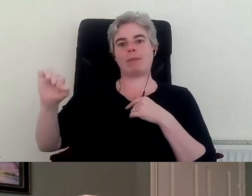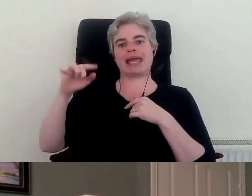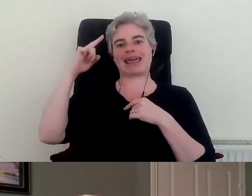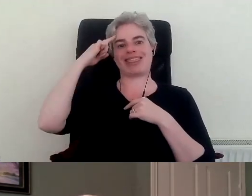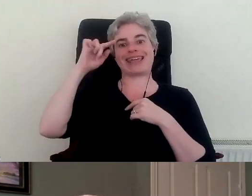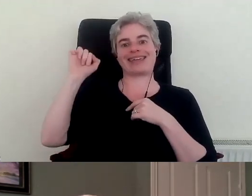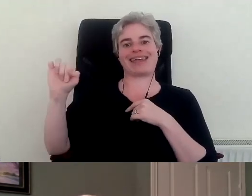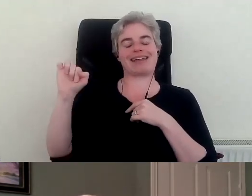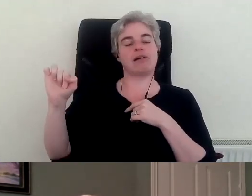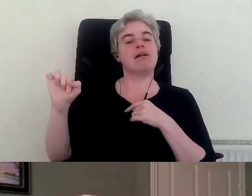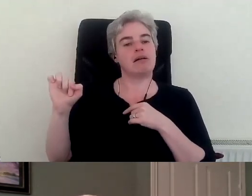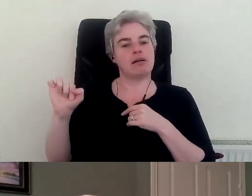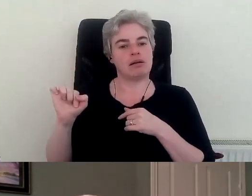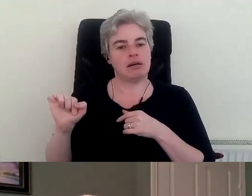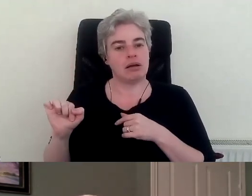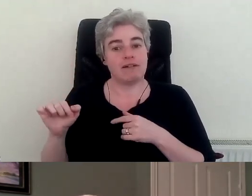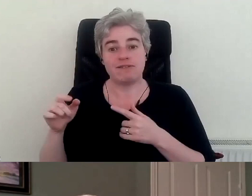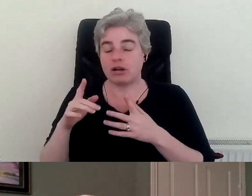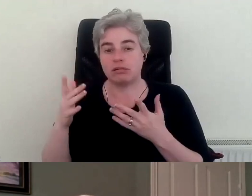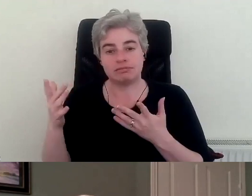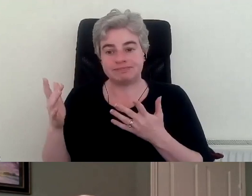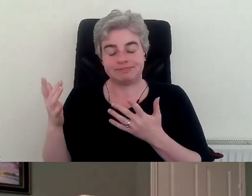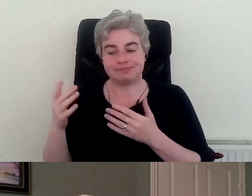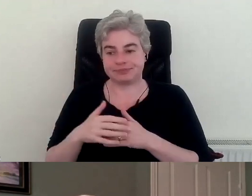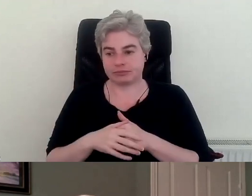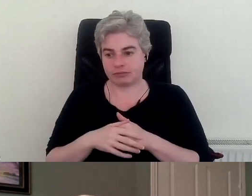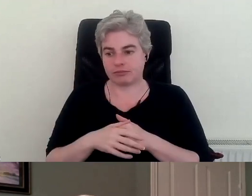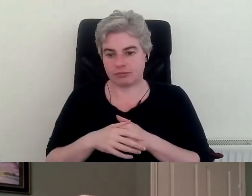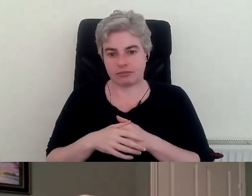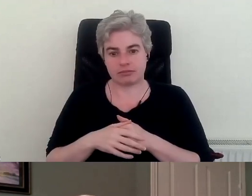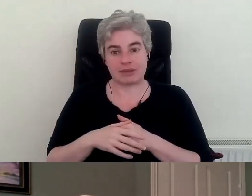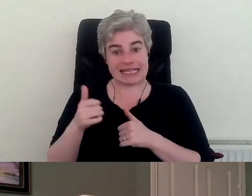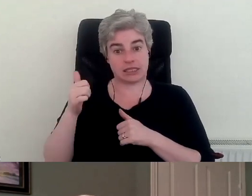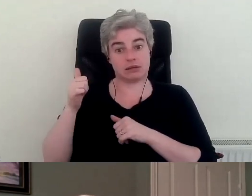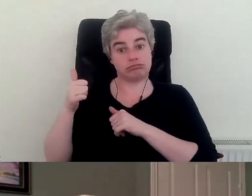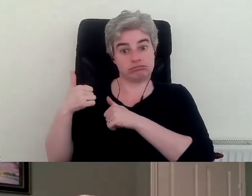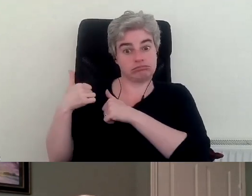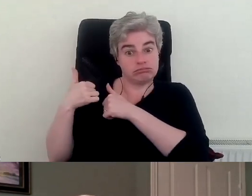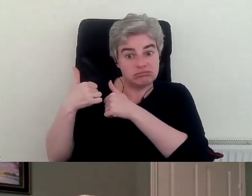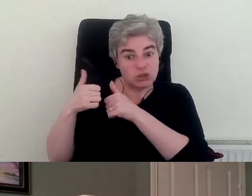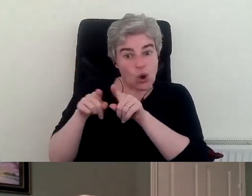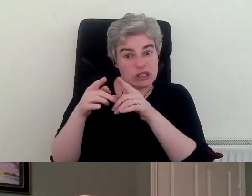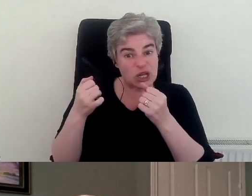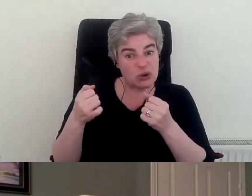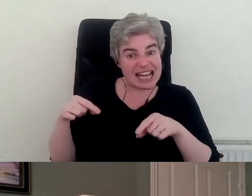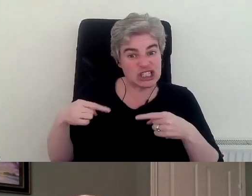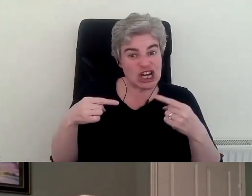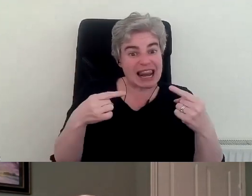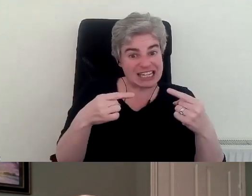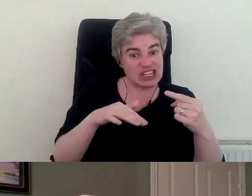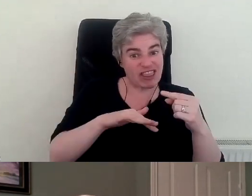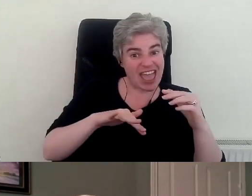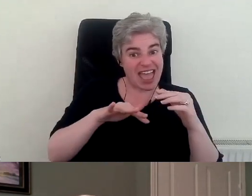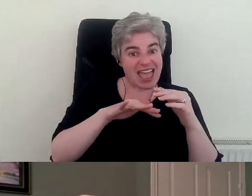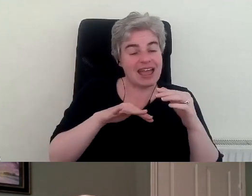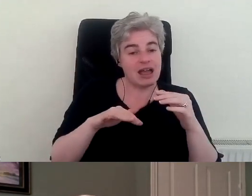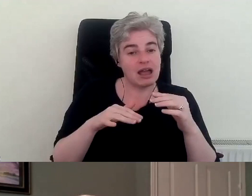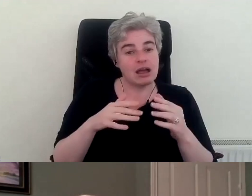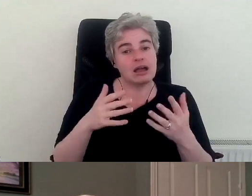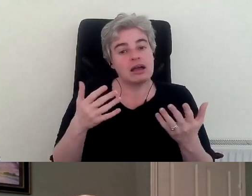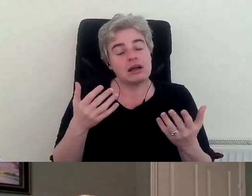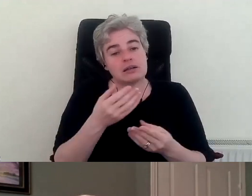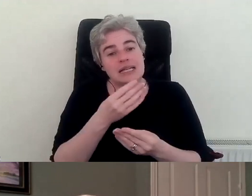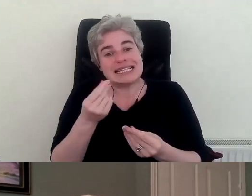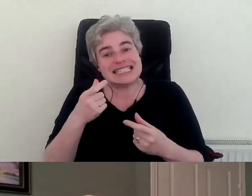which, for all its merits, also had challenges that it